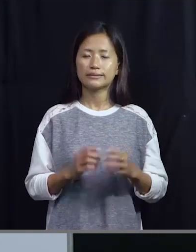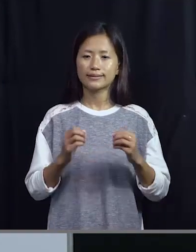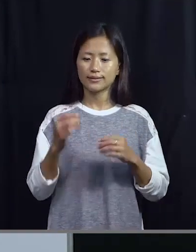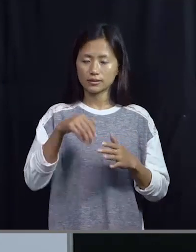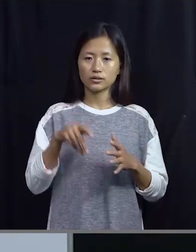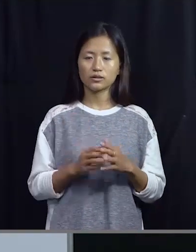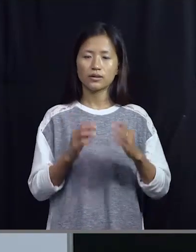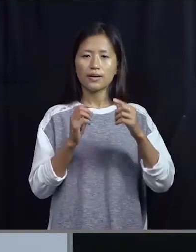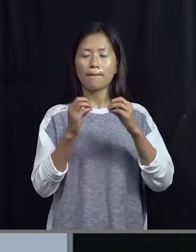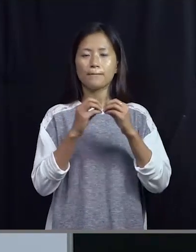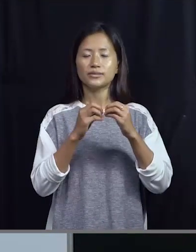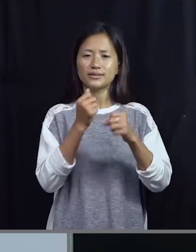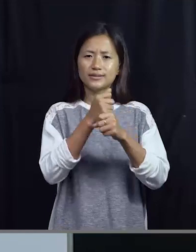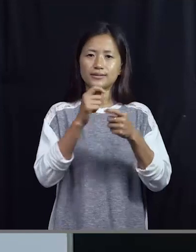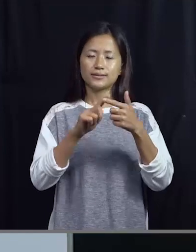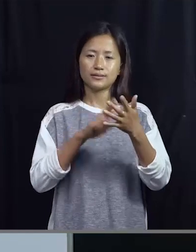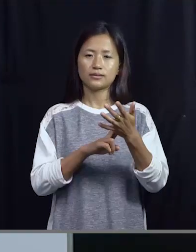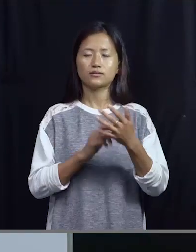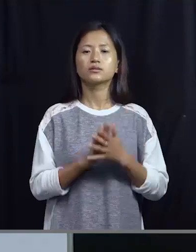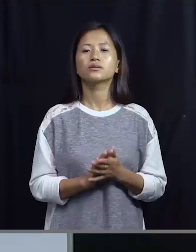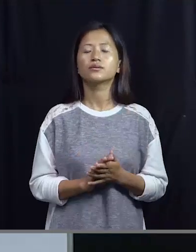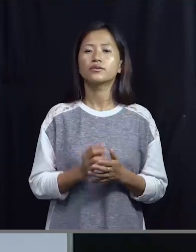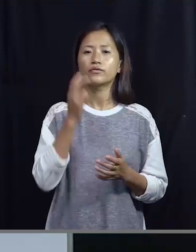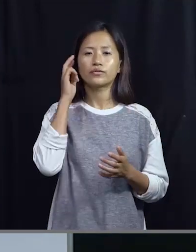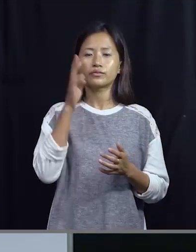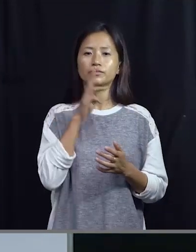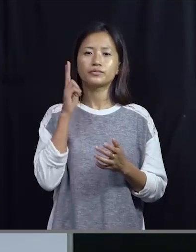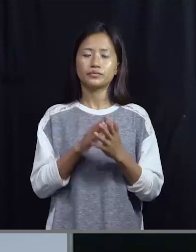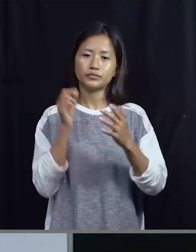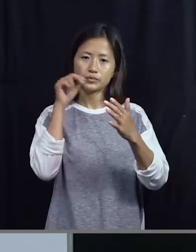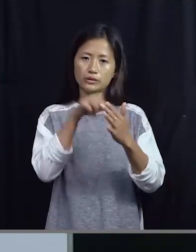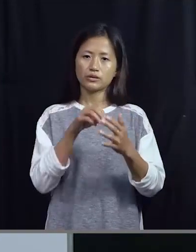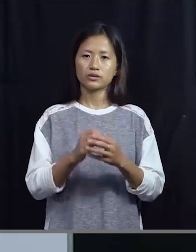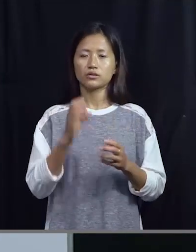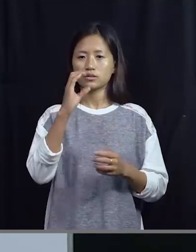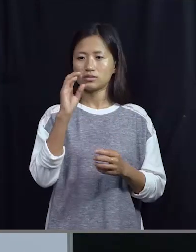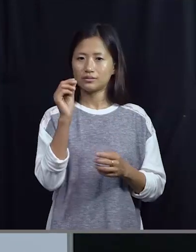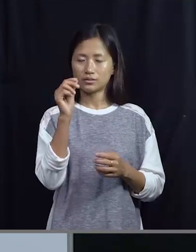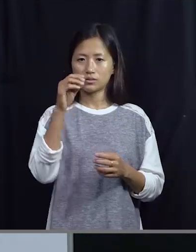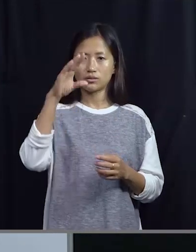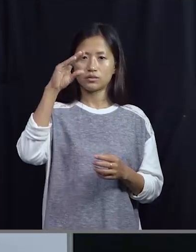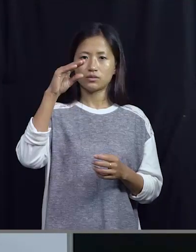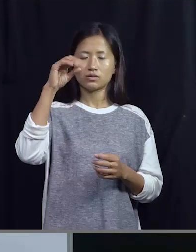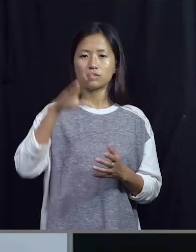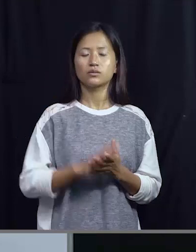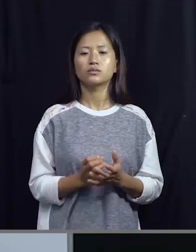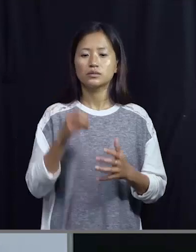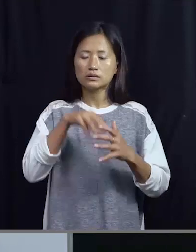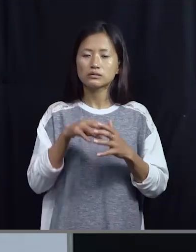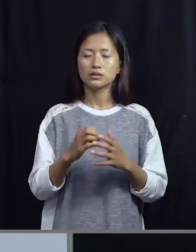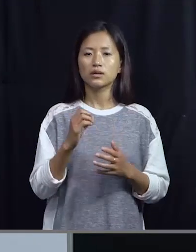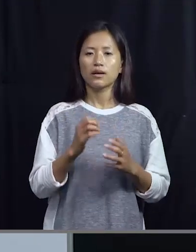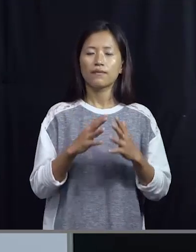genetically modified, that means a foreign gene was introduced in that cotton, okay? A genetically modified cotton in